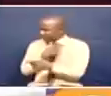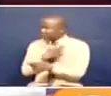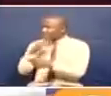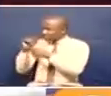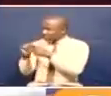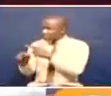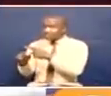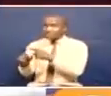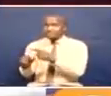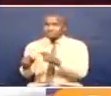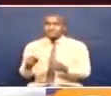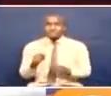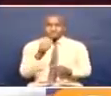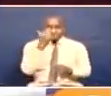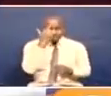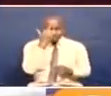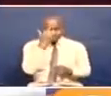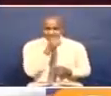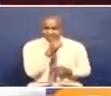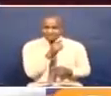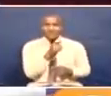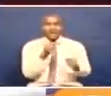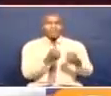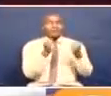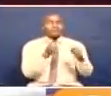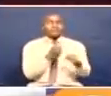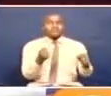think it's been made abundantly clear that that will not happen.